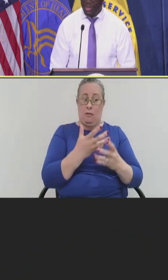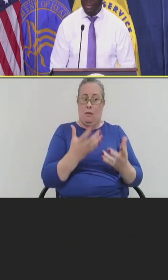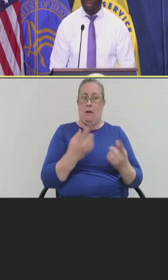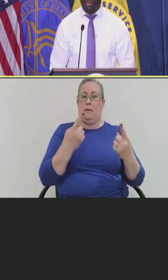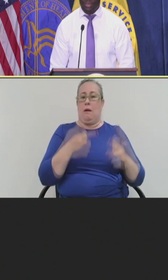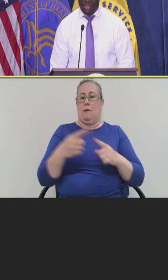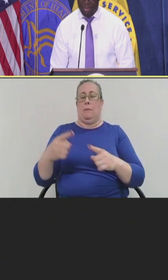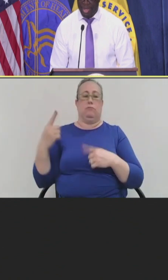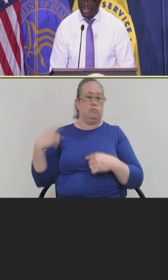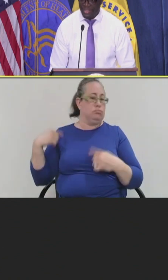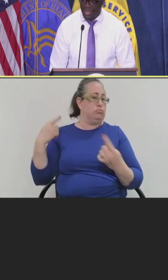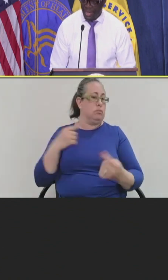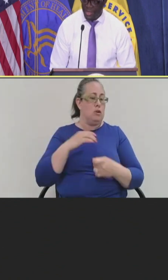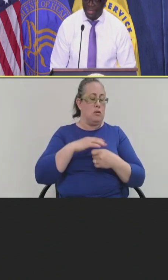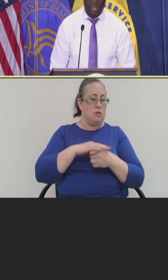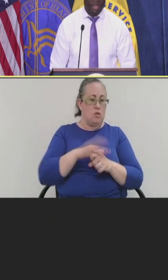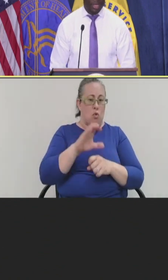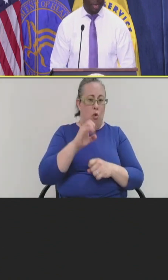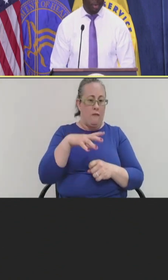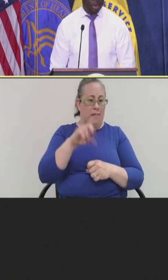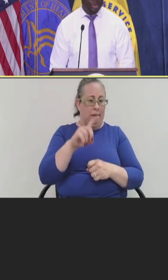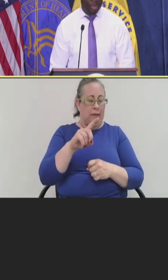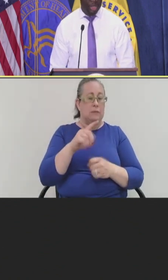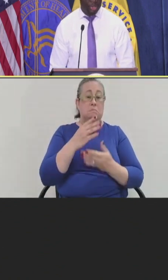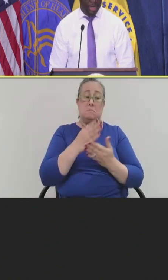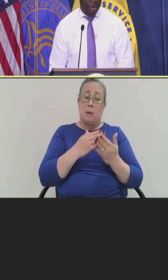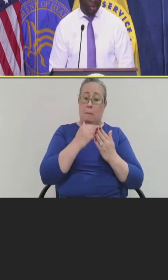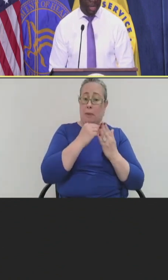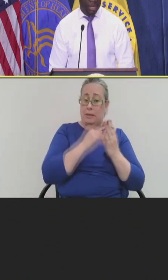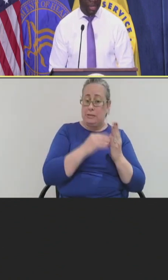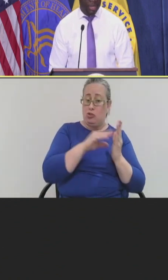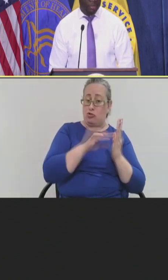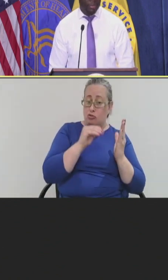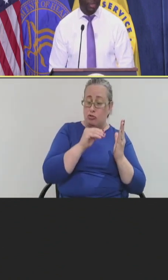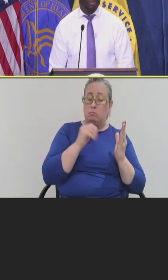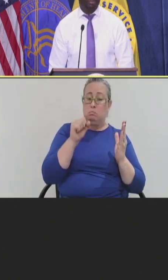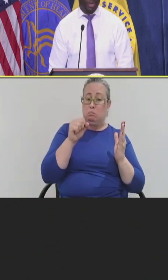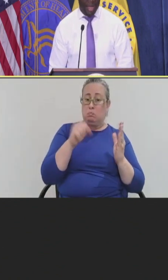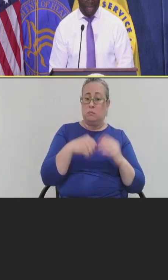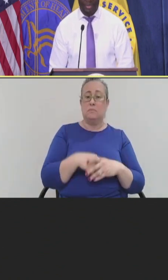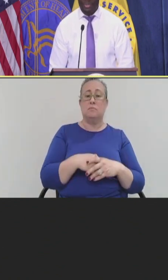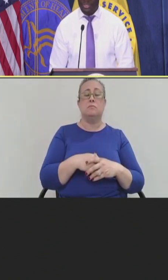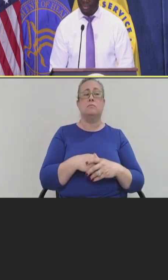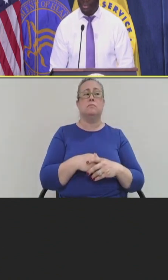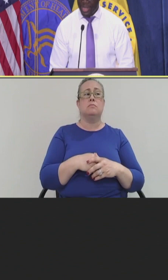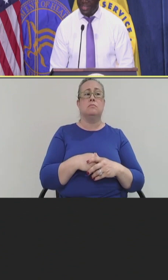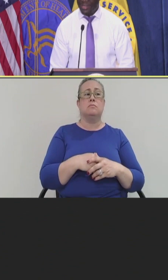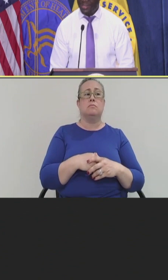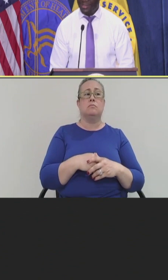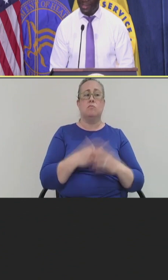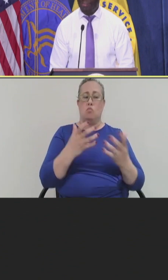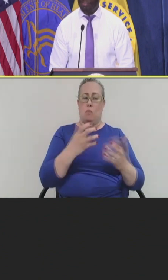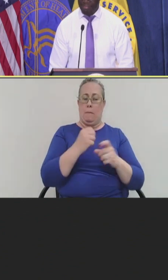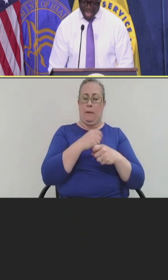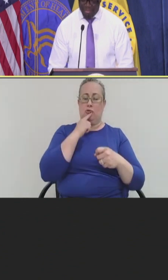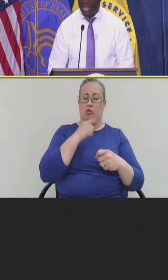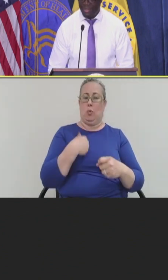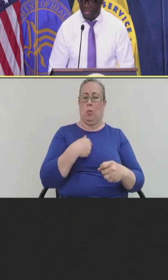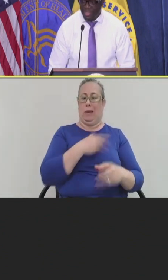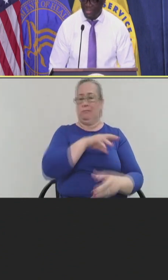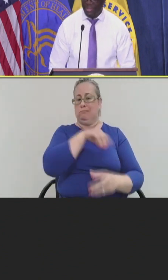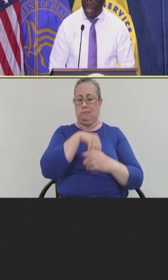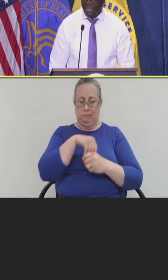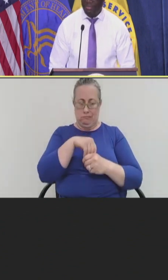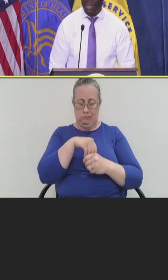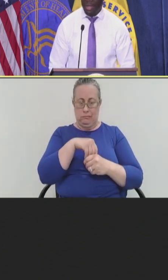COVID, some lessons learned. We want to make sure that we have those lessons be part of